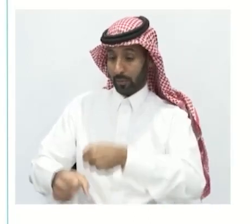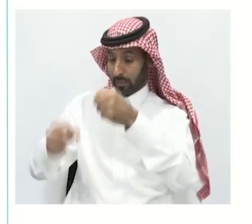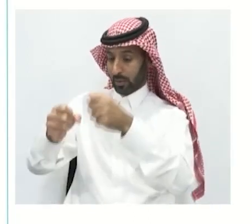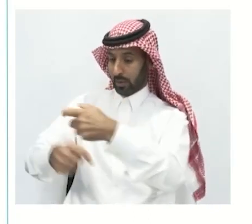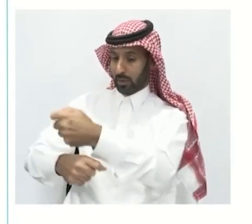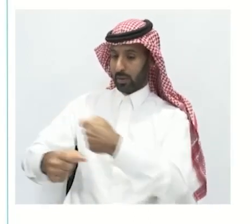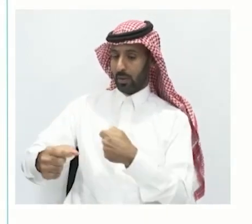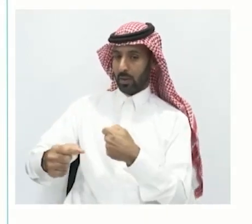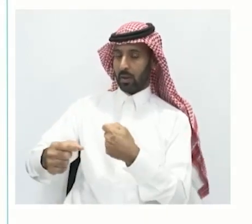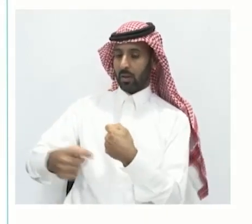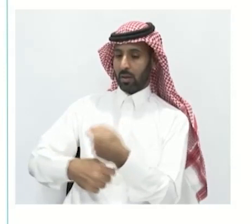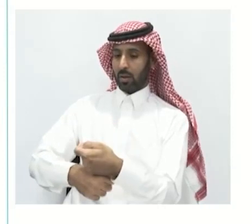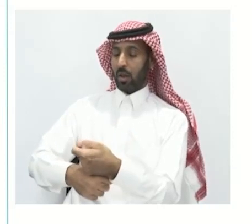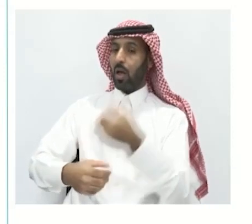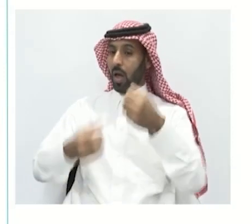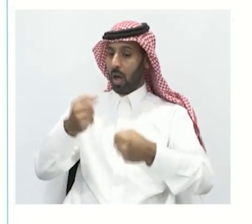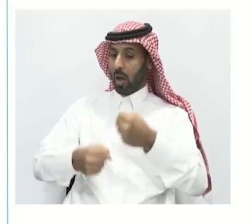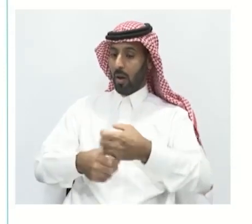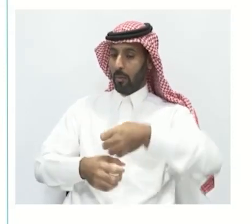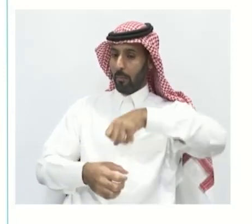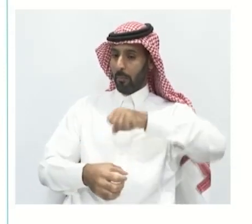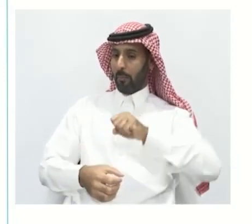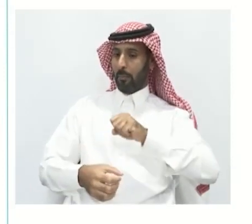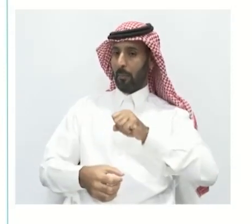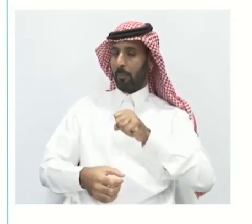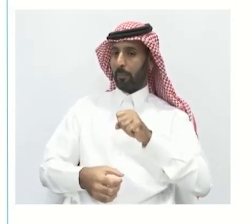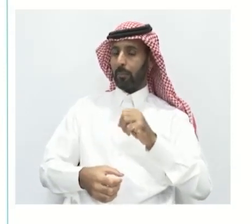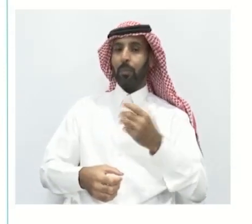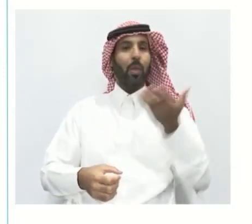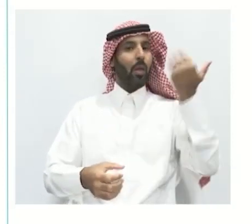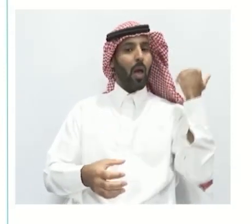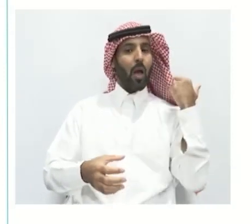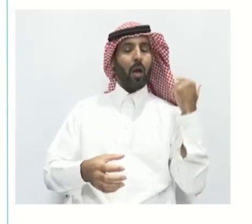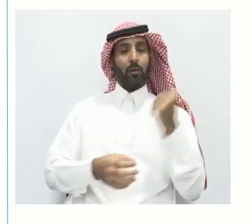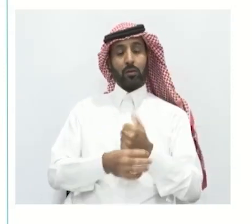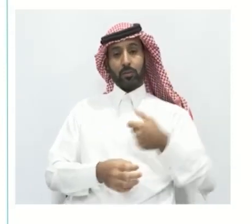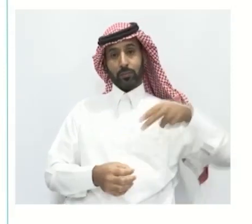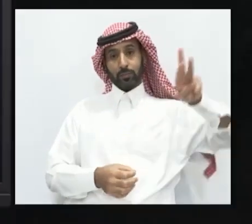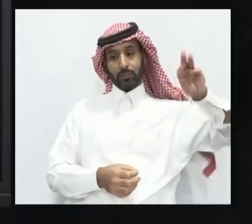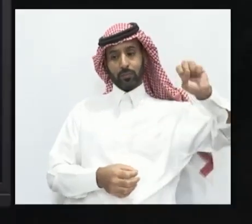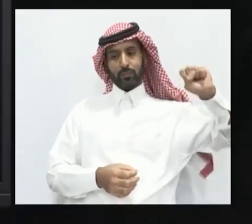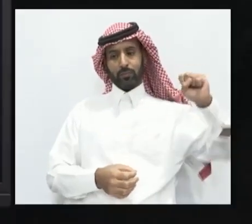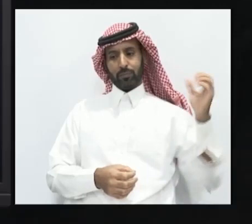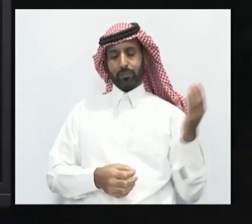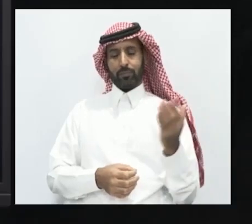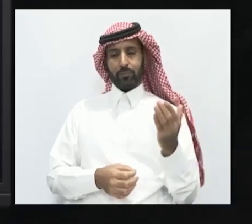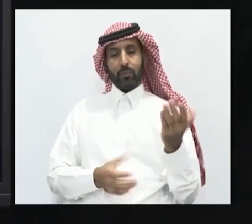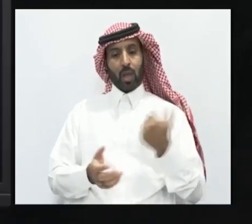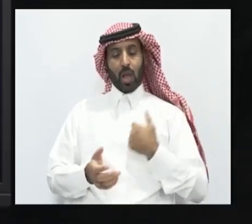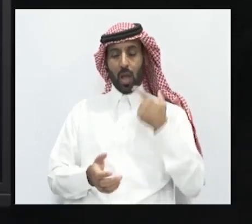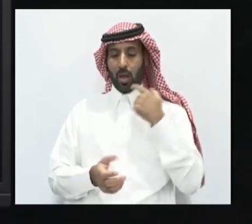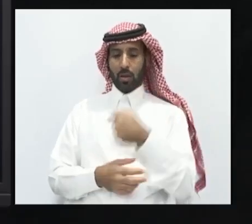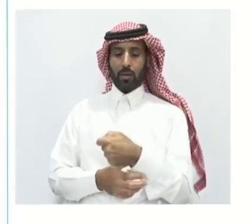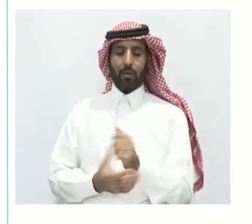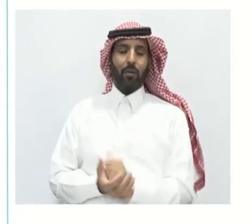buy here. I was buying milk because this is in the past and it was taking time. I was